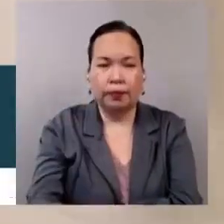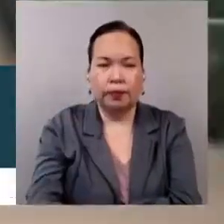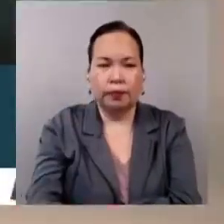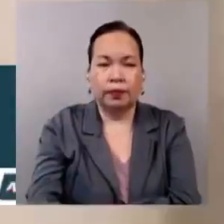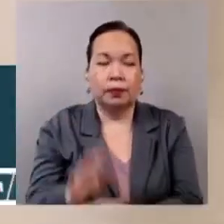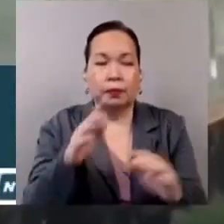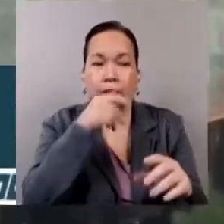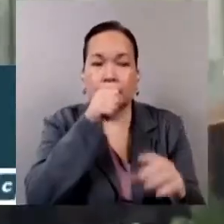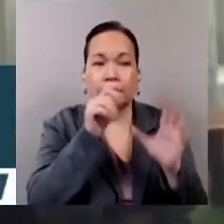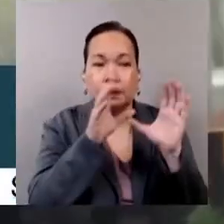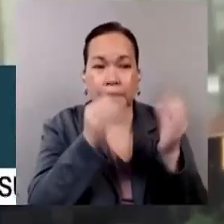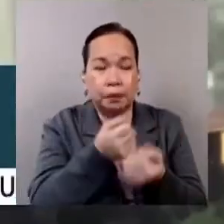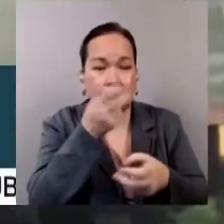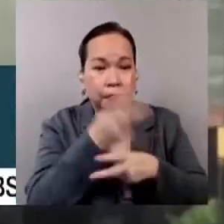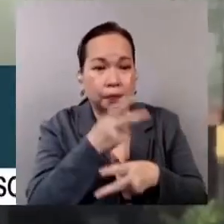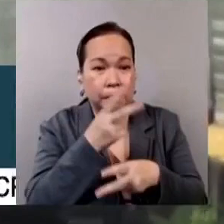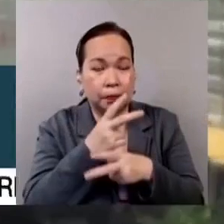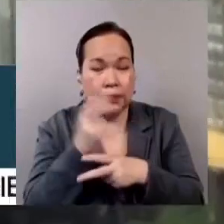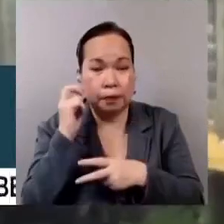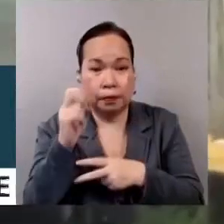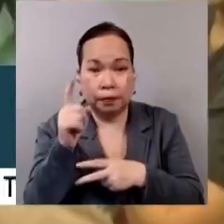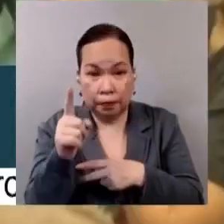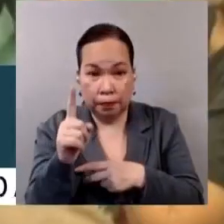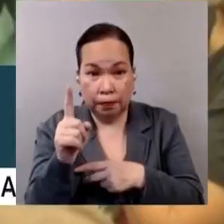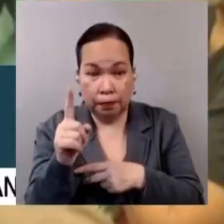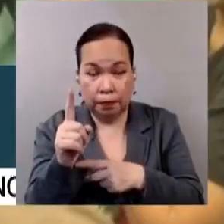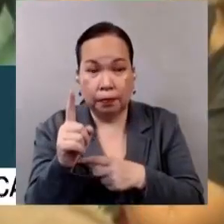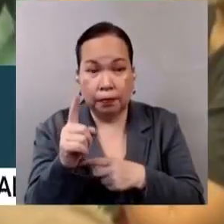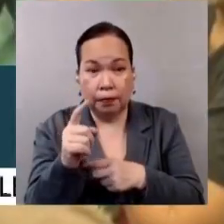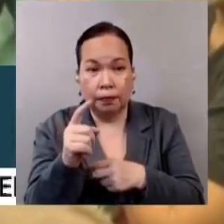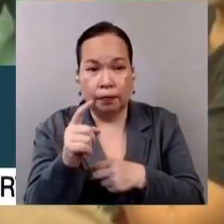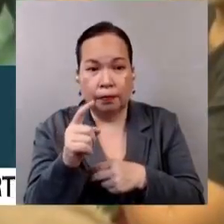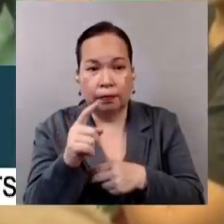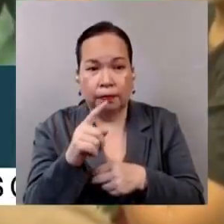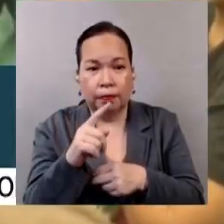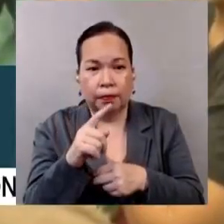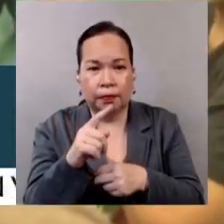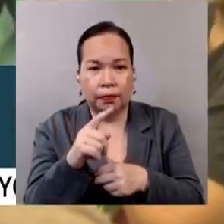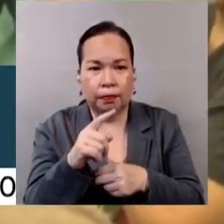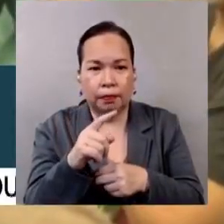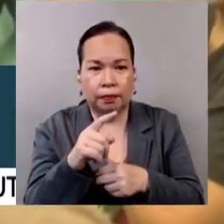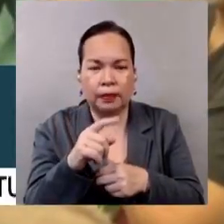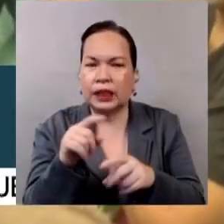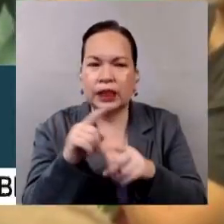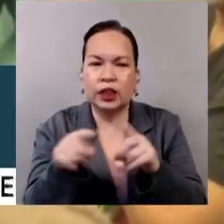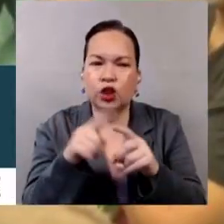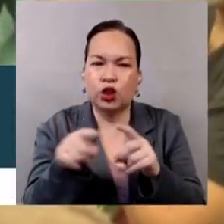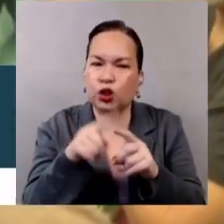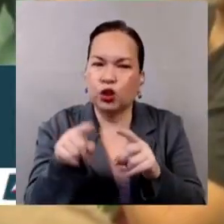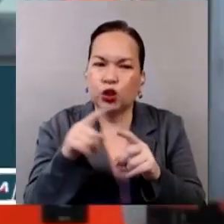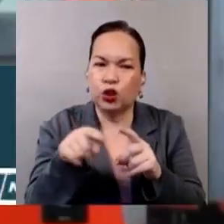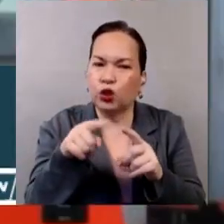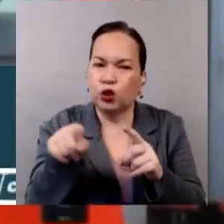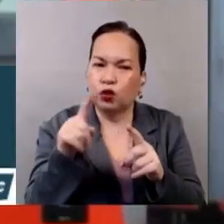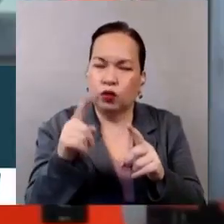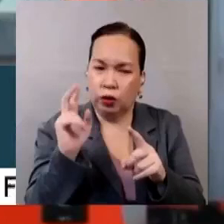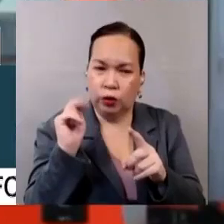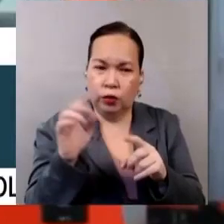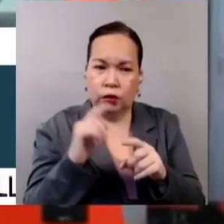which maintains and operates the LRT Line 1, it's not your usual air conditioning equipment.